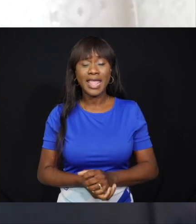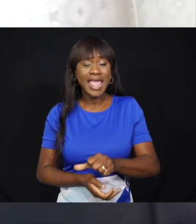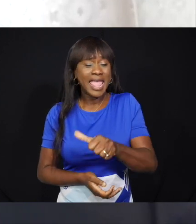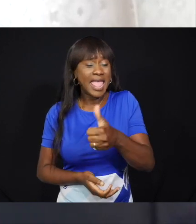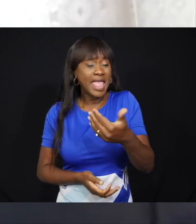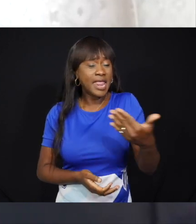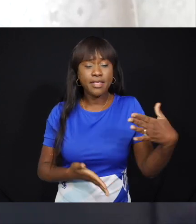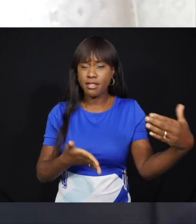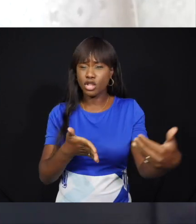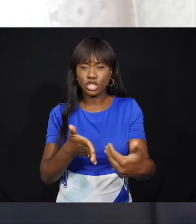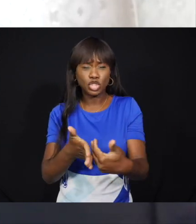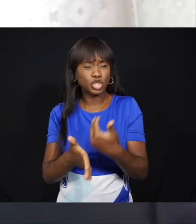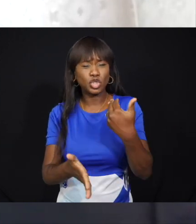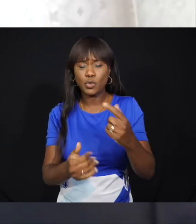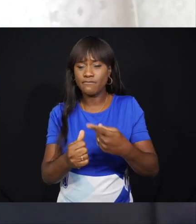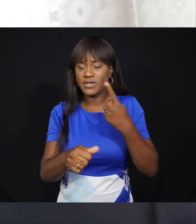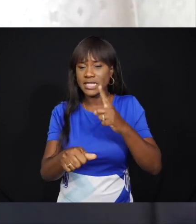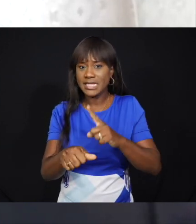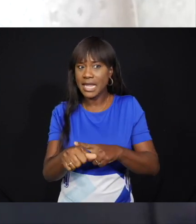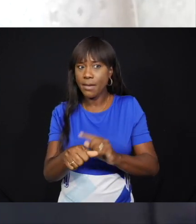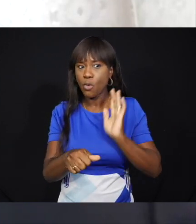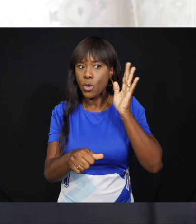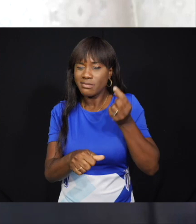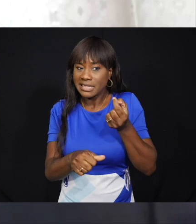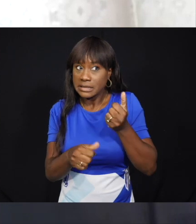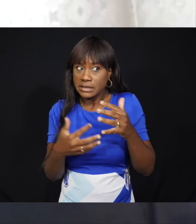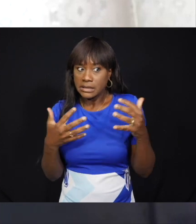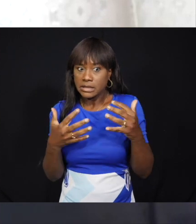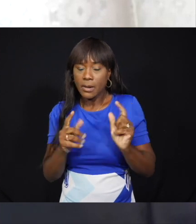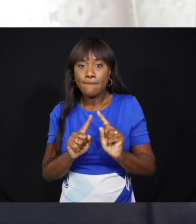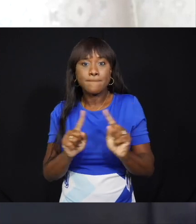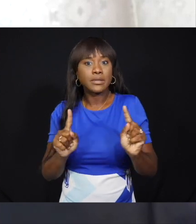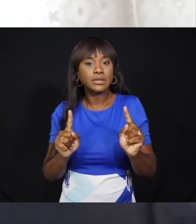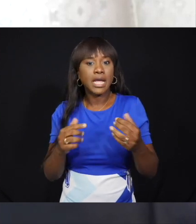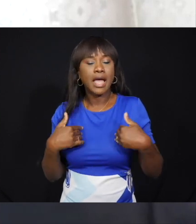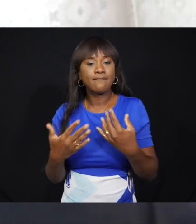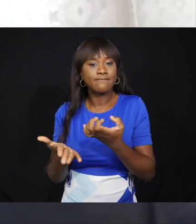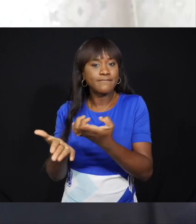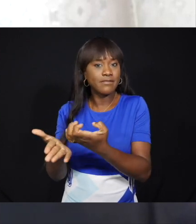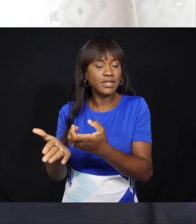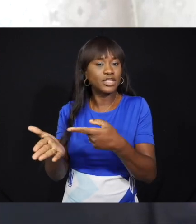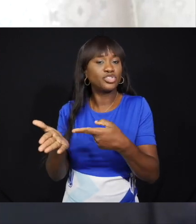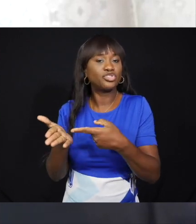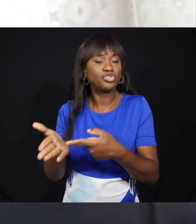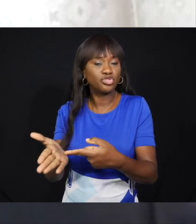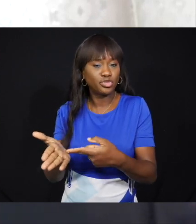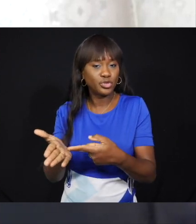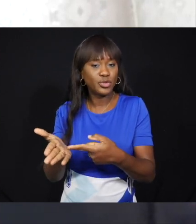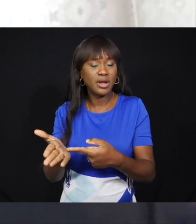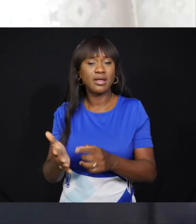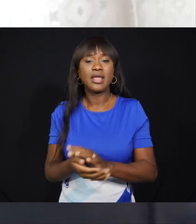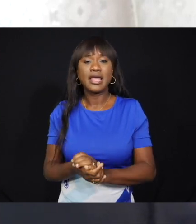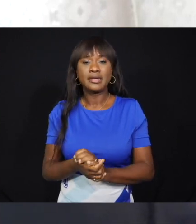Niala, the fact is that anything that is new at the first time will be a bit daunting,